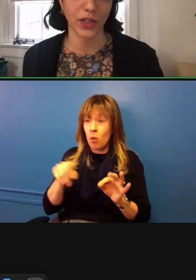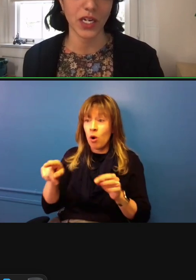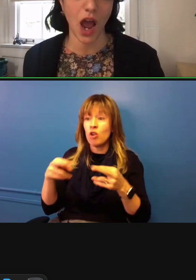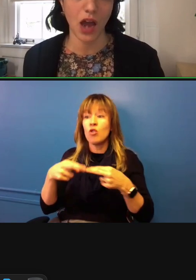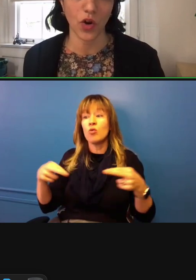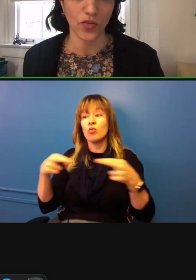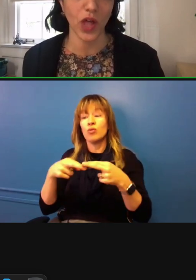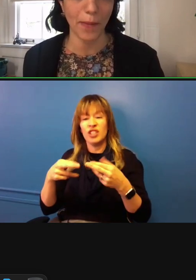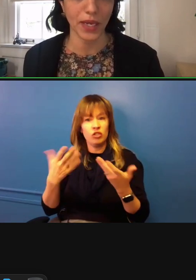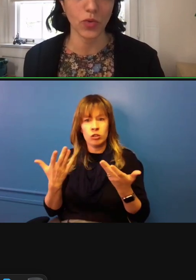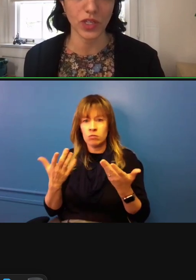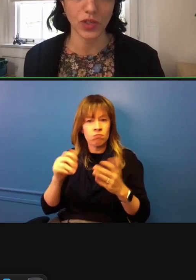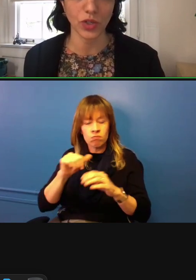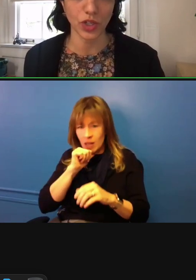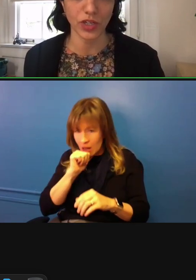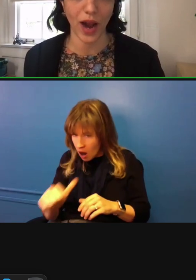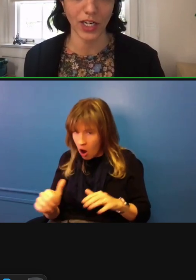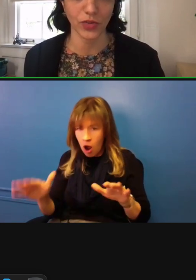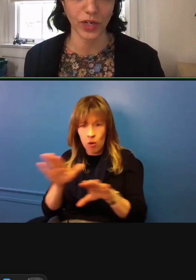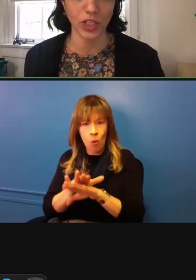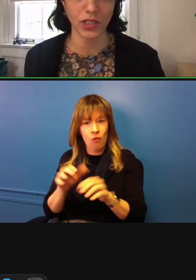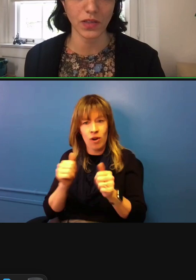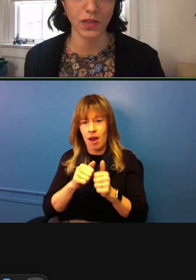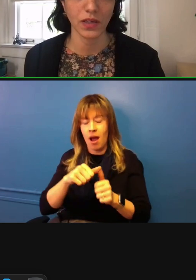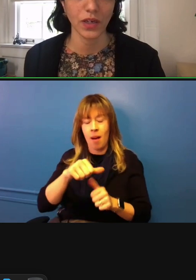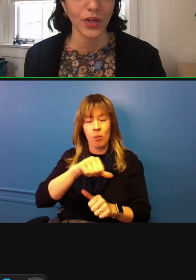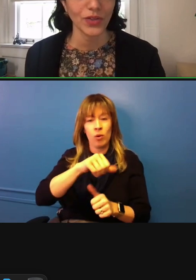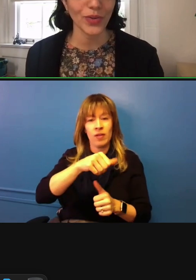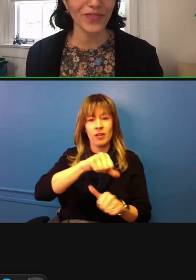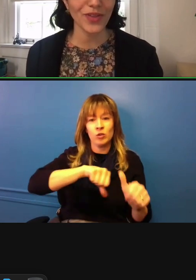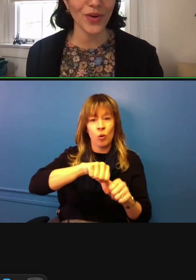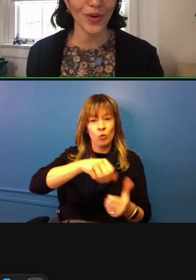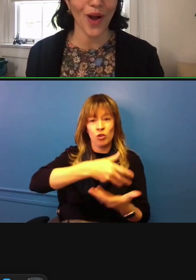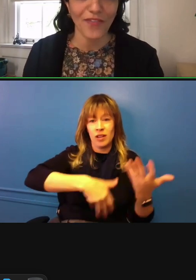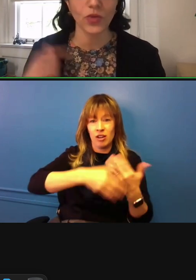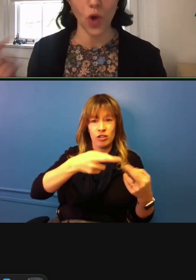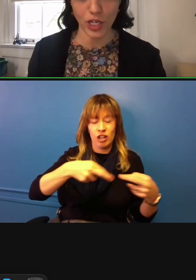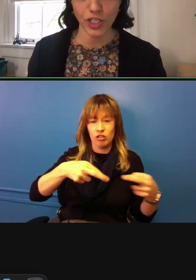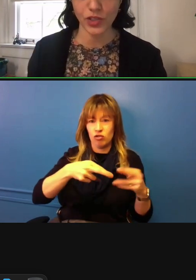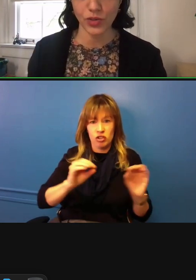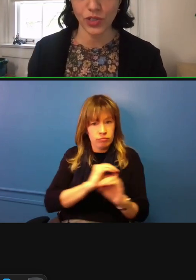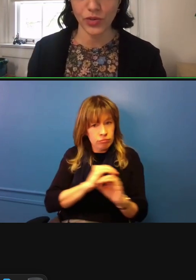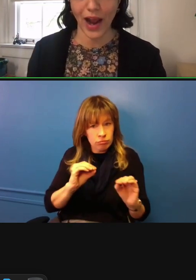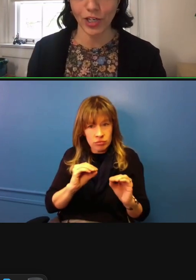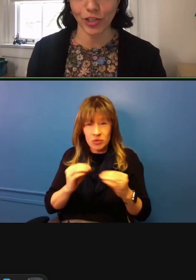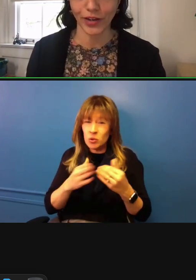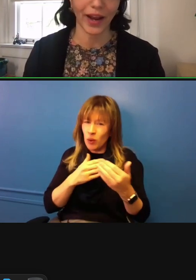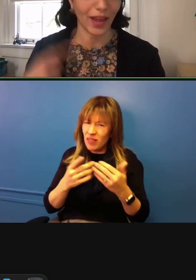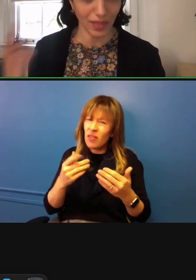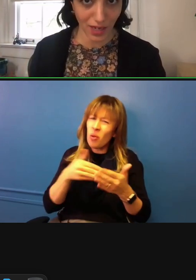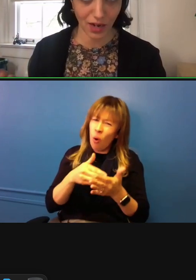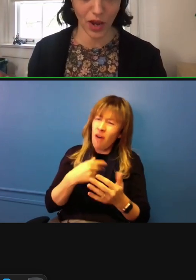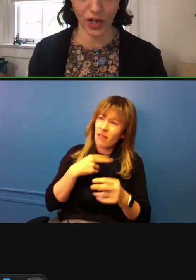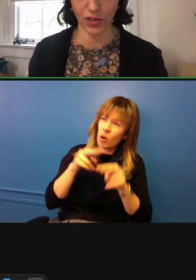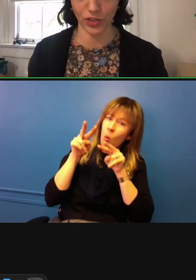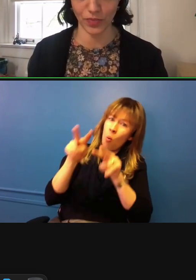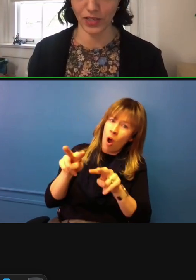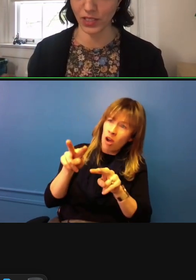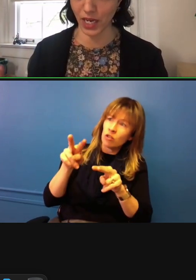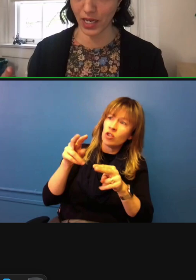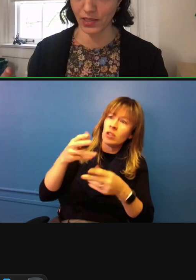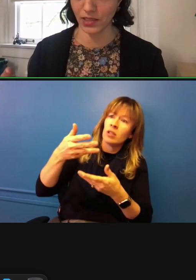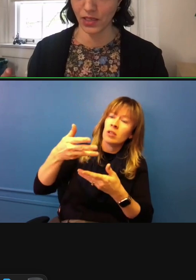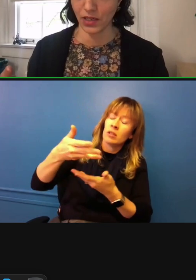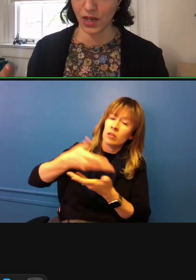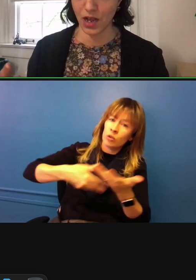almost entirely non-overlapping with the social interaction regions. So even though you're often watching a social interaction and thinking about characters'